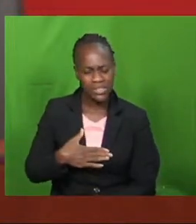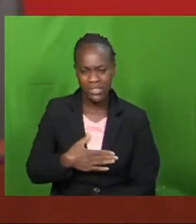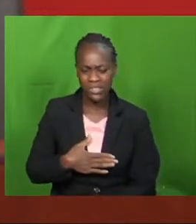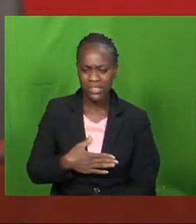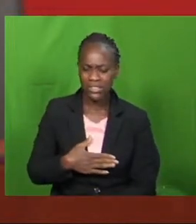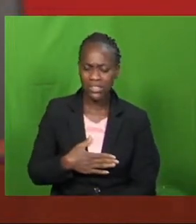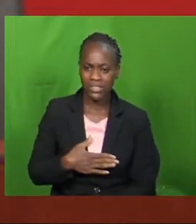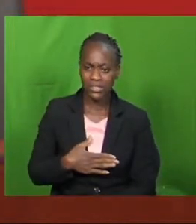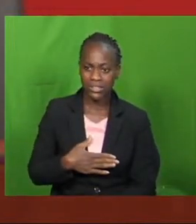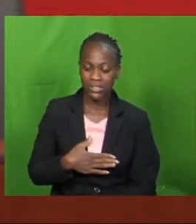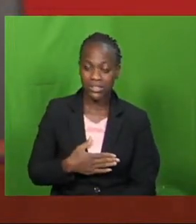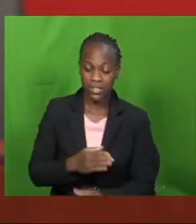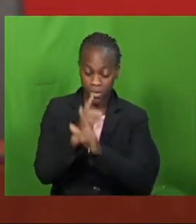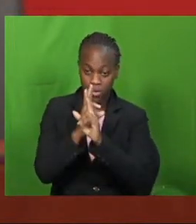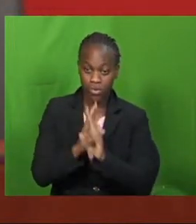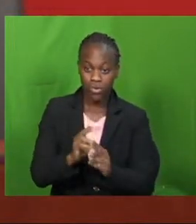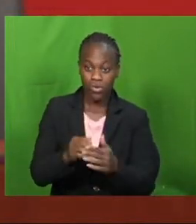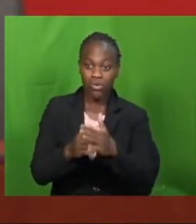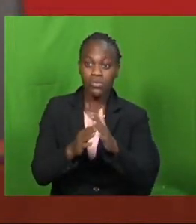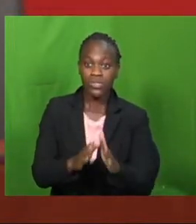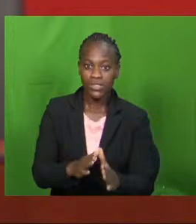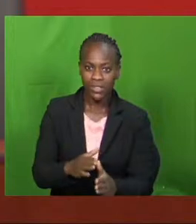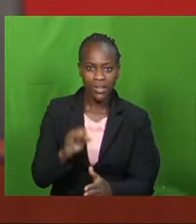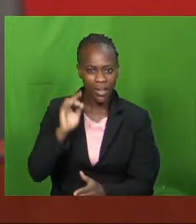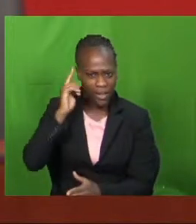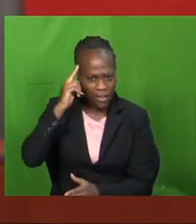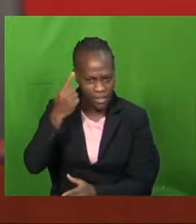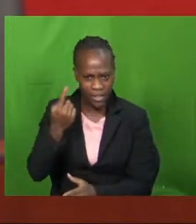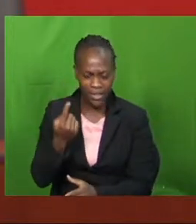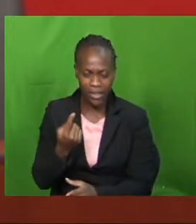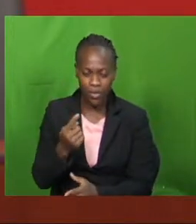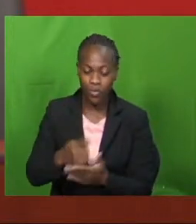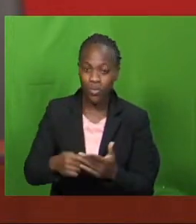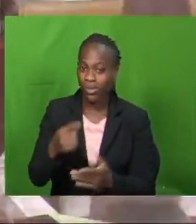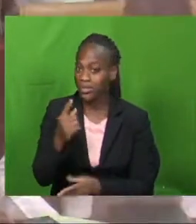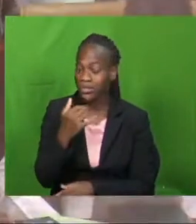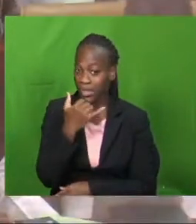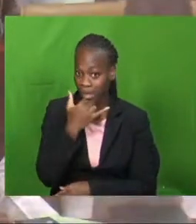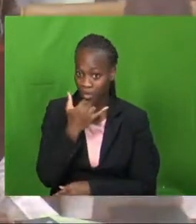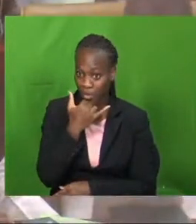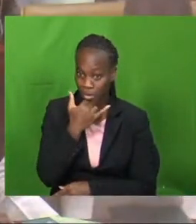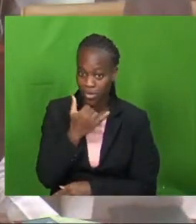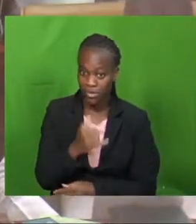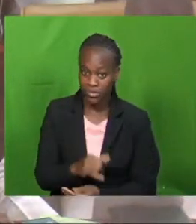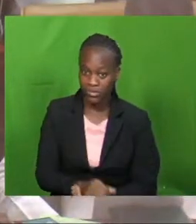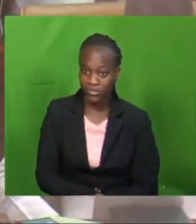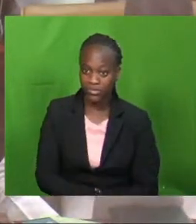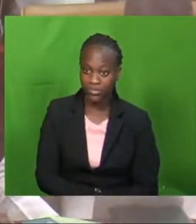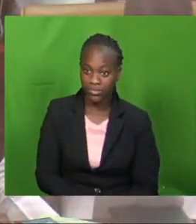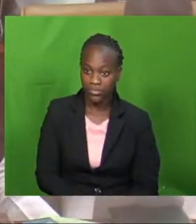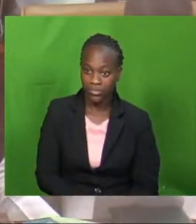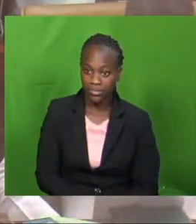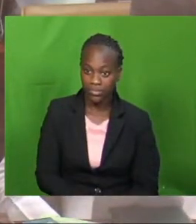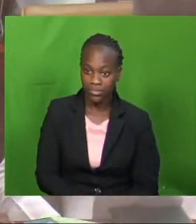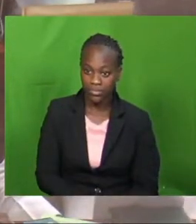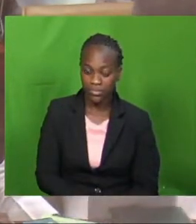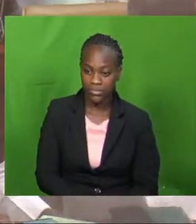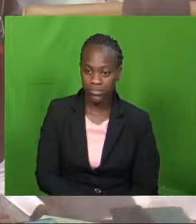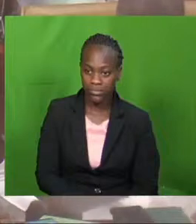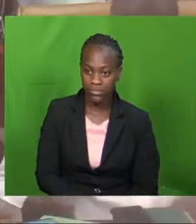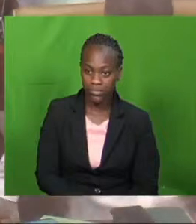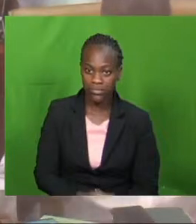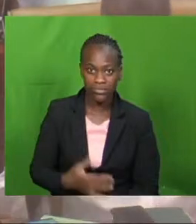Honourable Leader, it appears we went too far, please. Mr. Speaker, Can you